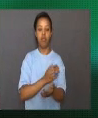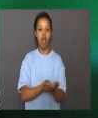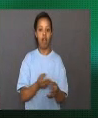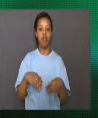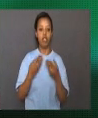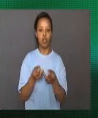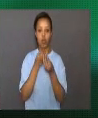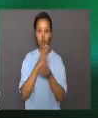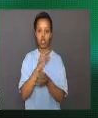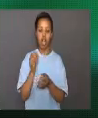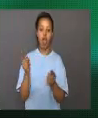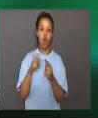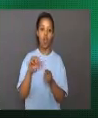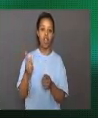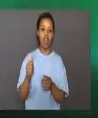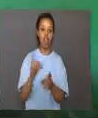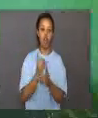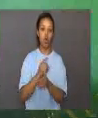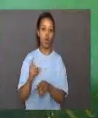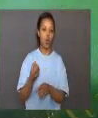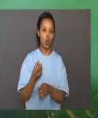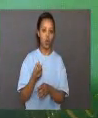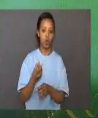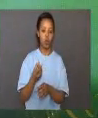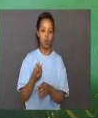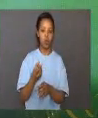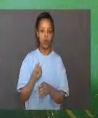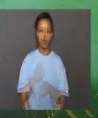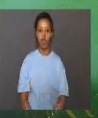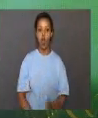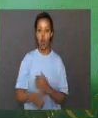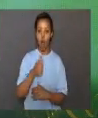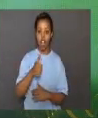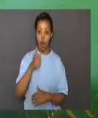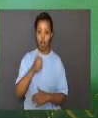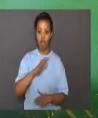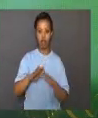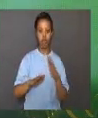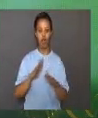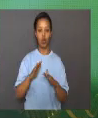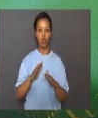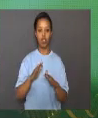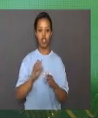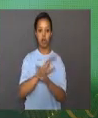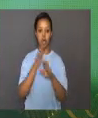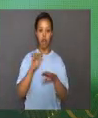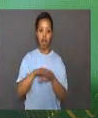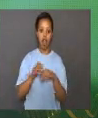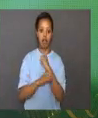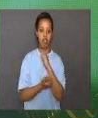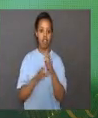other organic compounds. The main stages of light-independent